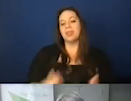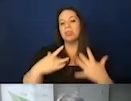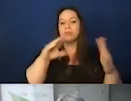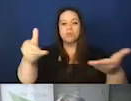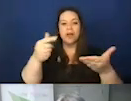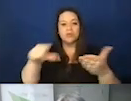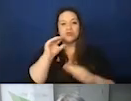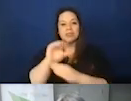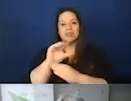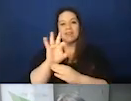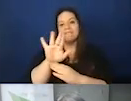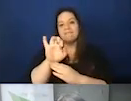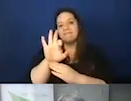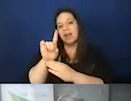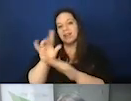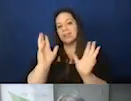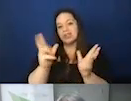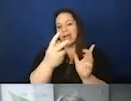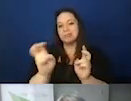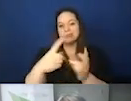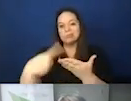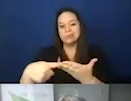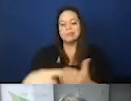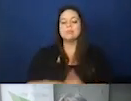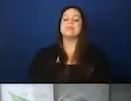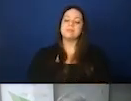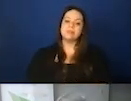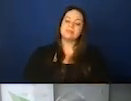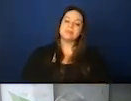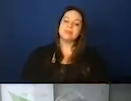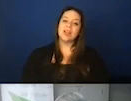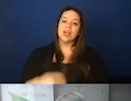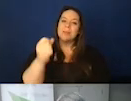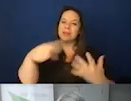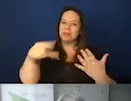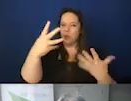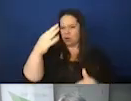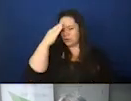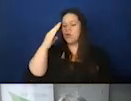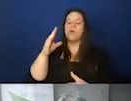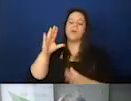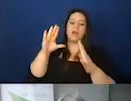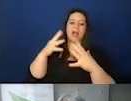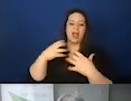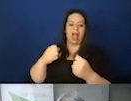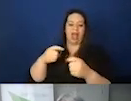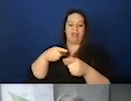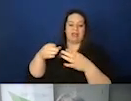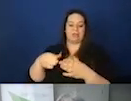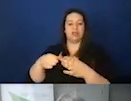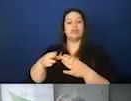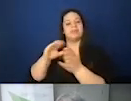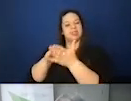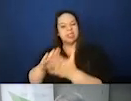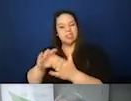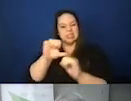this evening's Fireside Chat. As many of you know, health experts, especially physicians and scientists, have projected